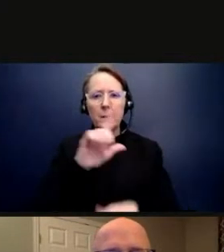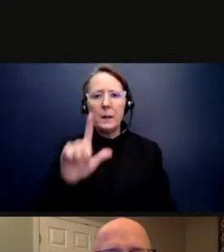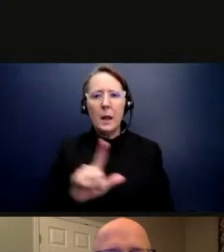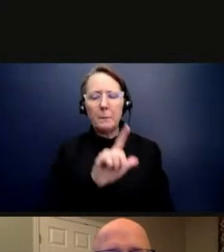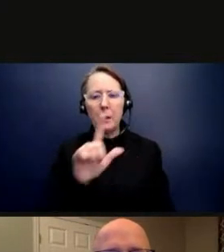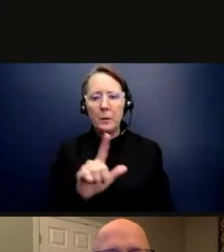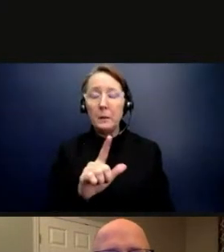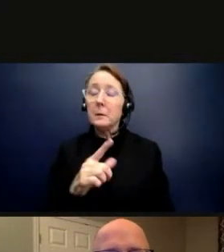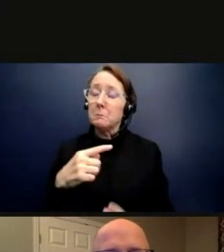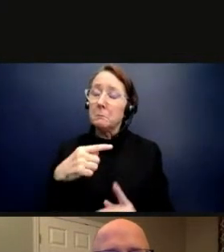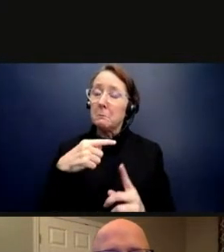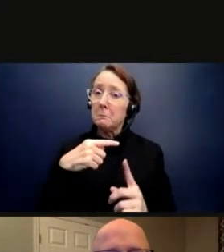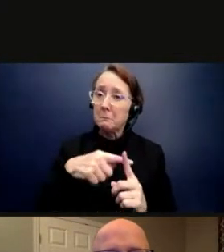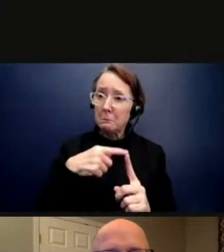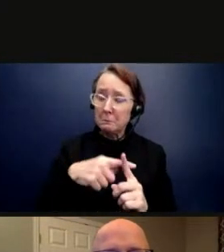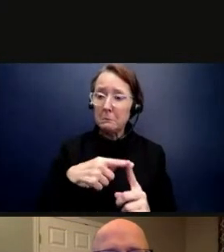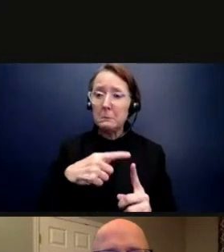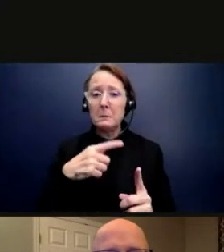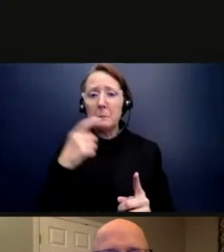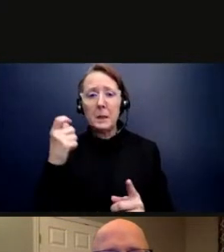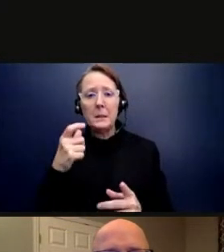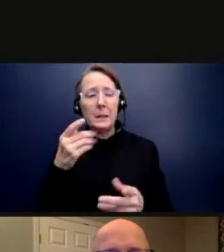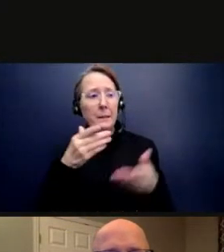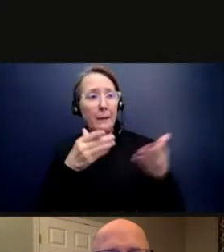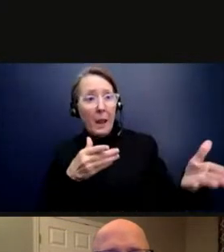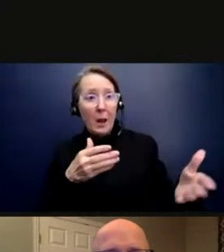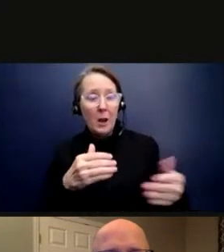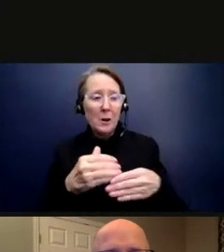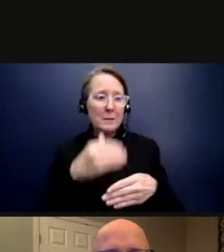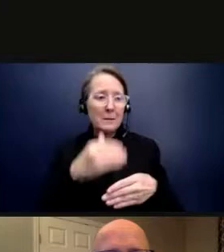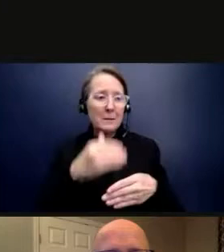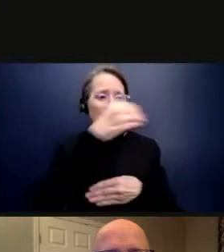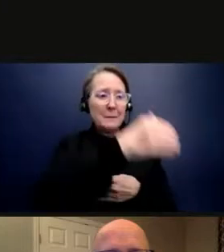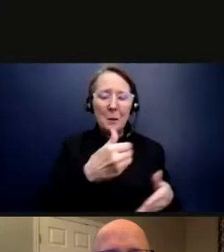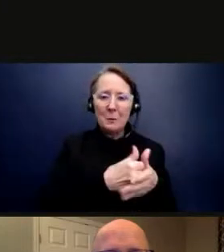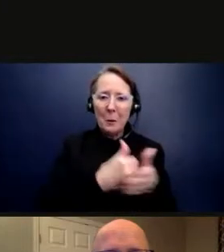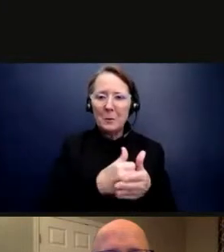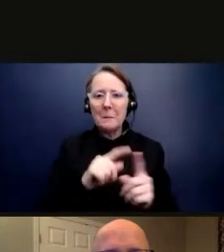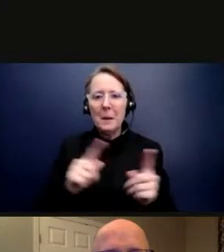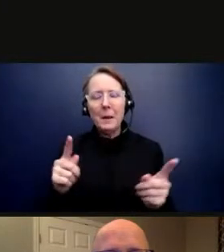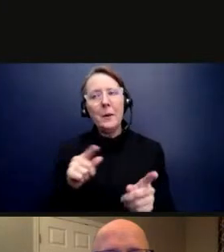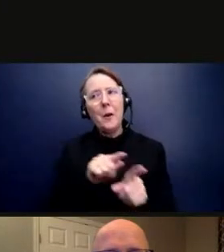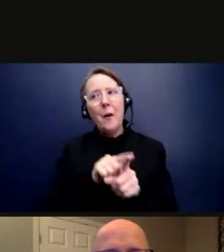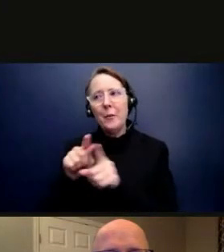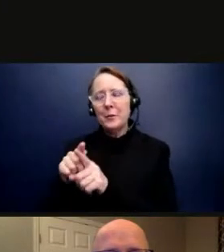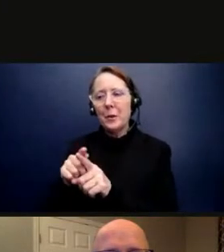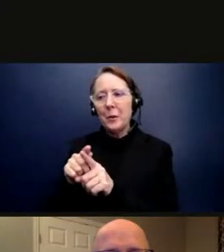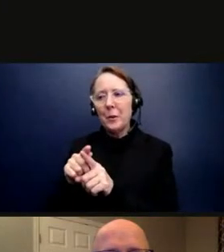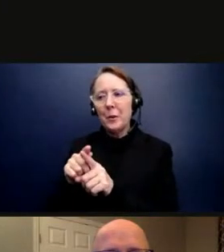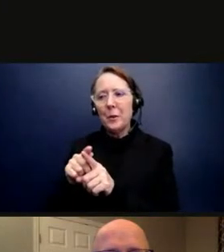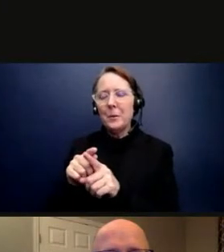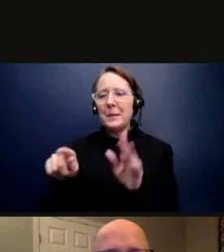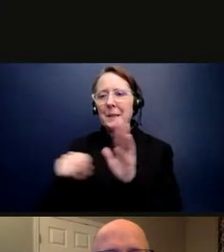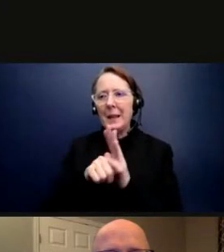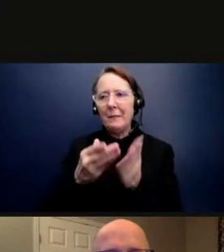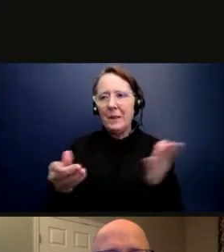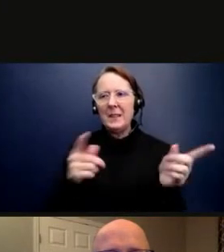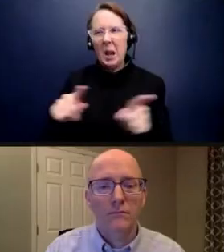things to be said in terms of it's right there, it makes us focus, all that other stuff. But there are really negative